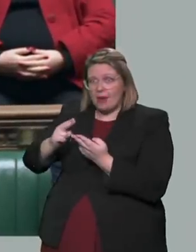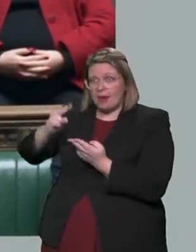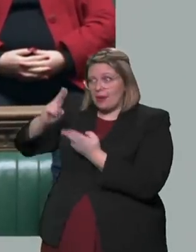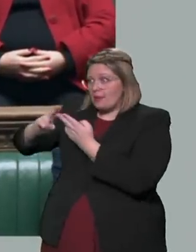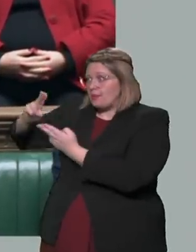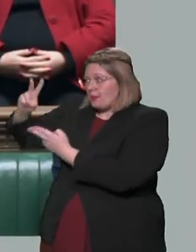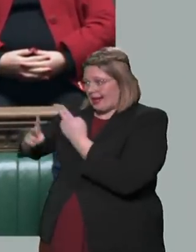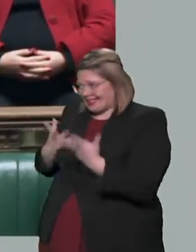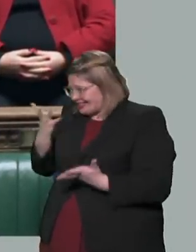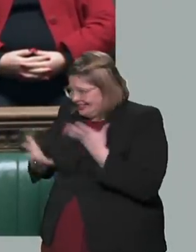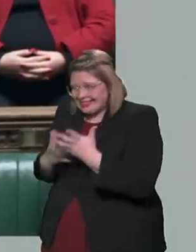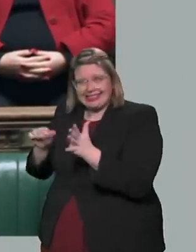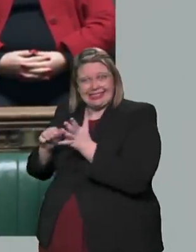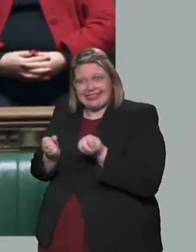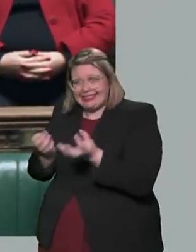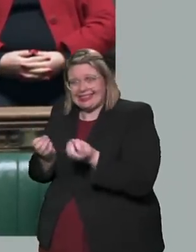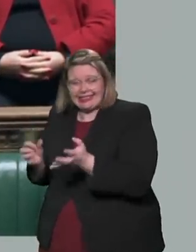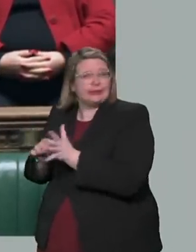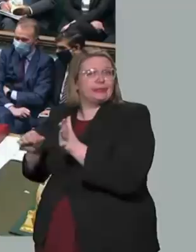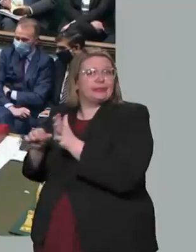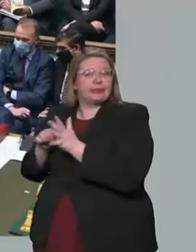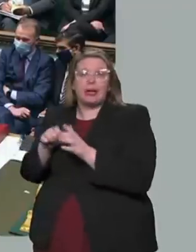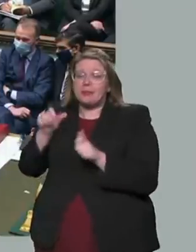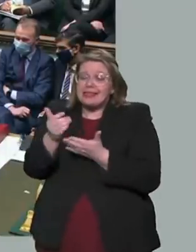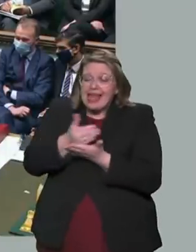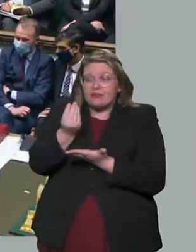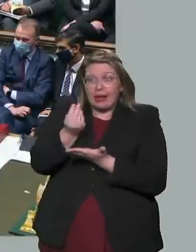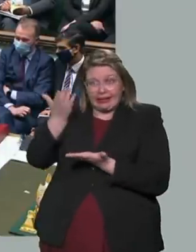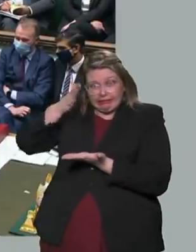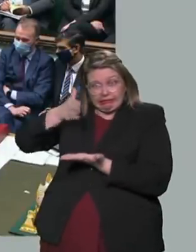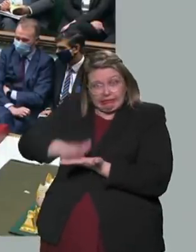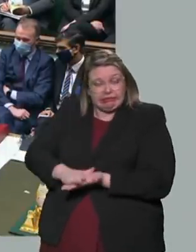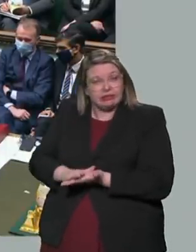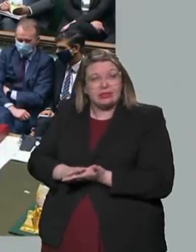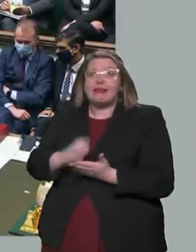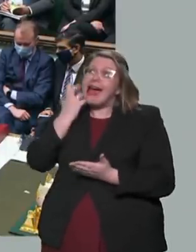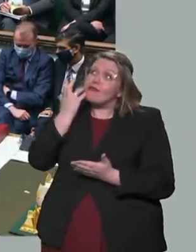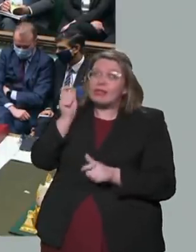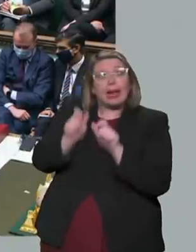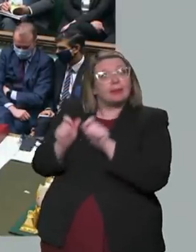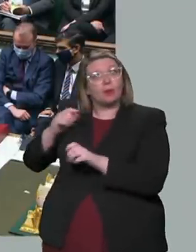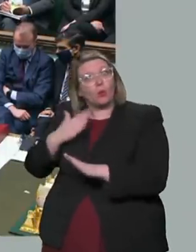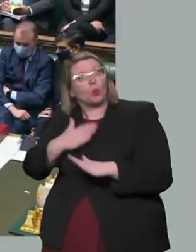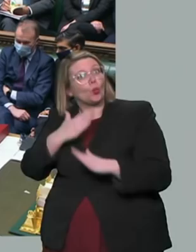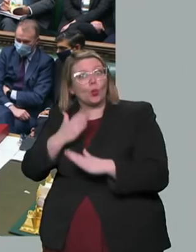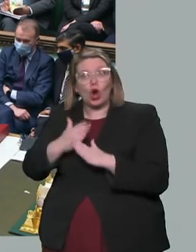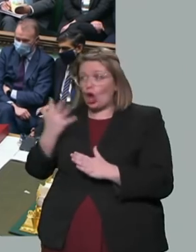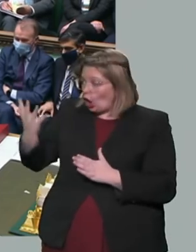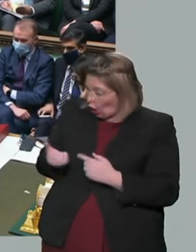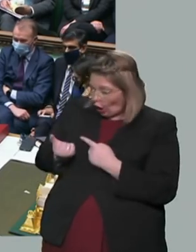control. Hard-earned savings will be hit, and the wages of working people won't go as